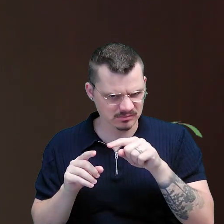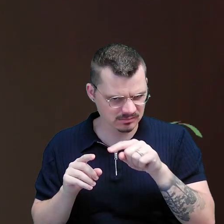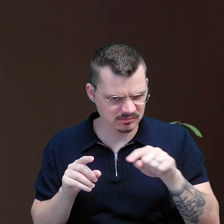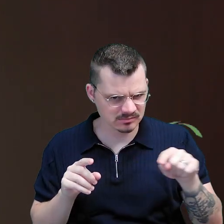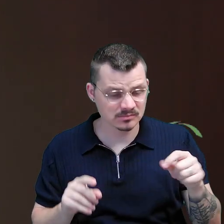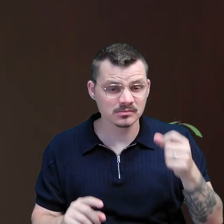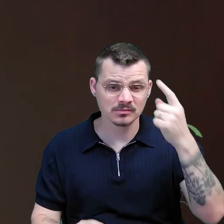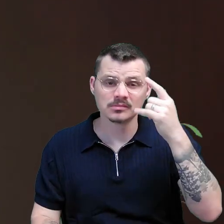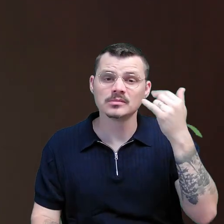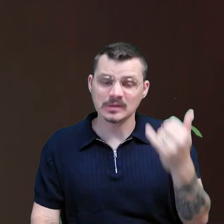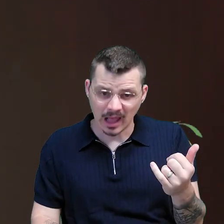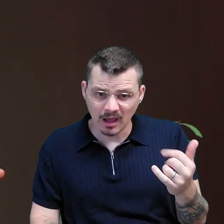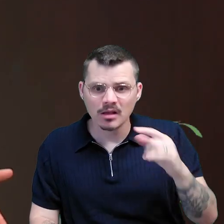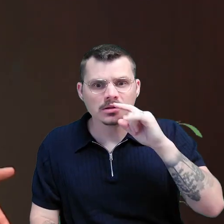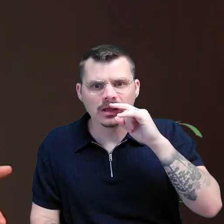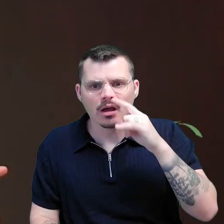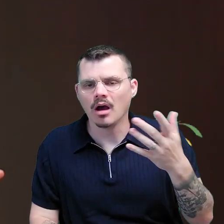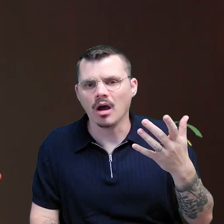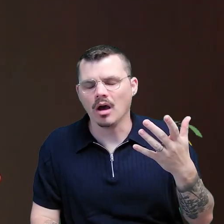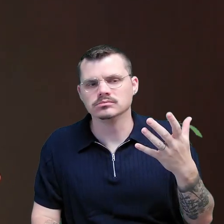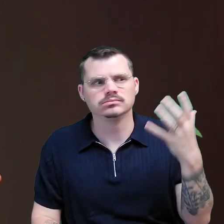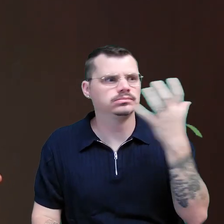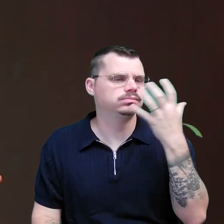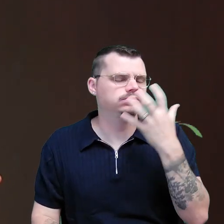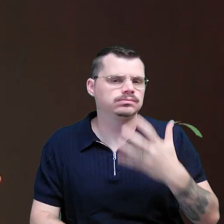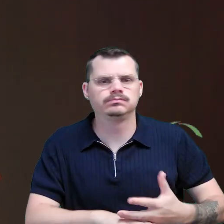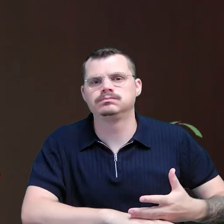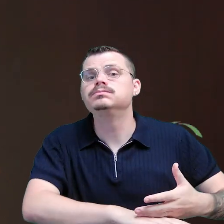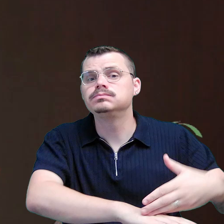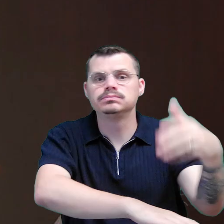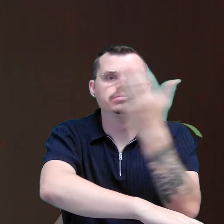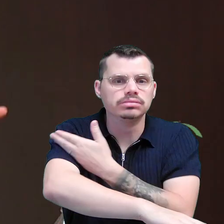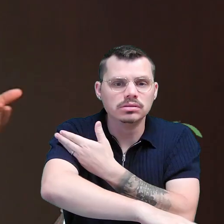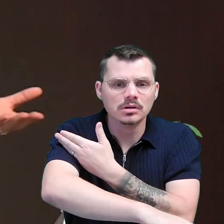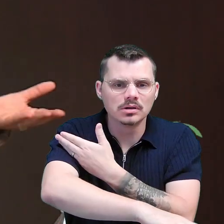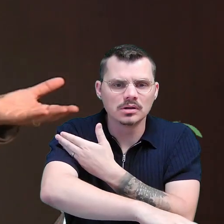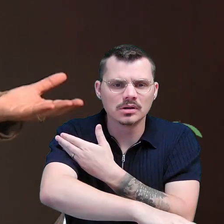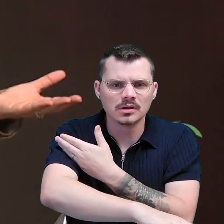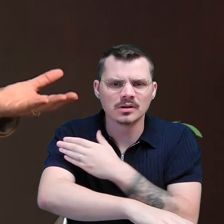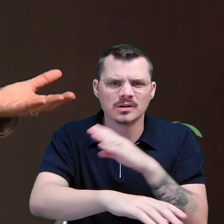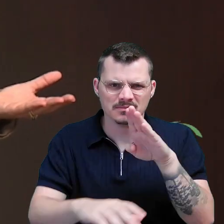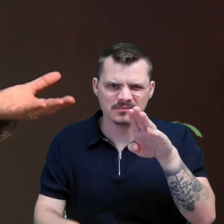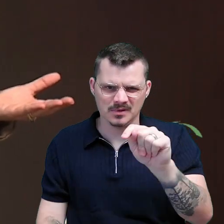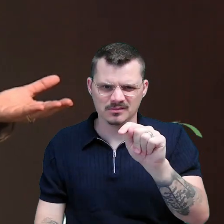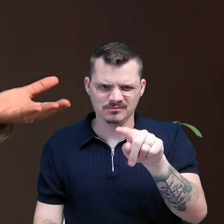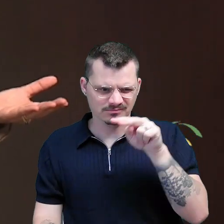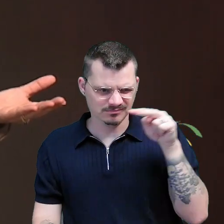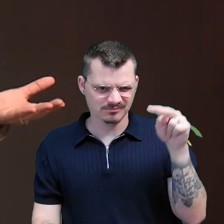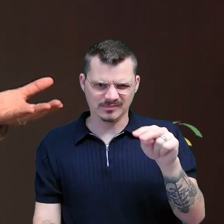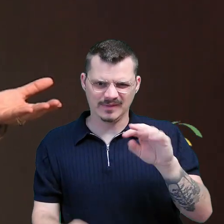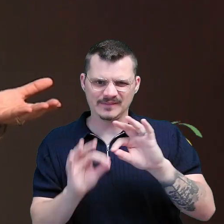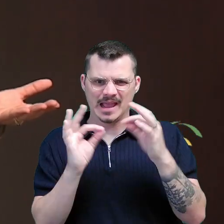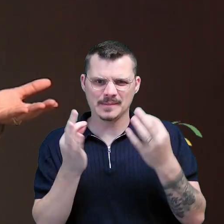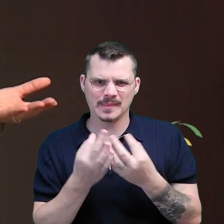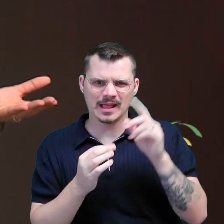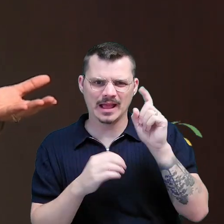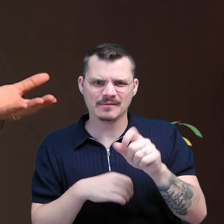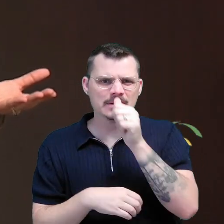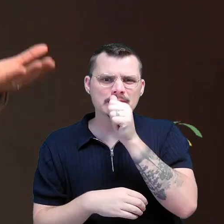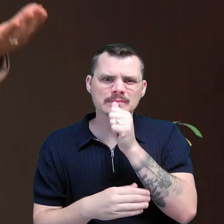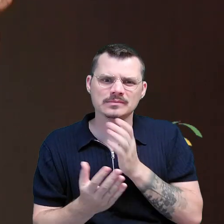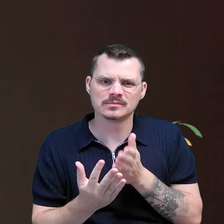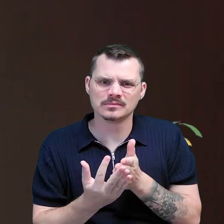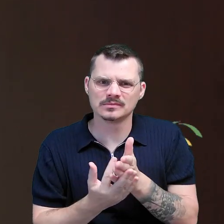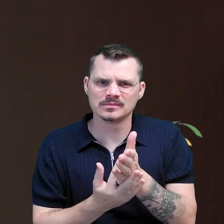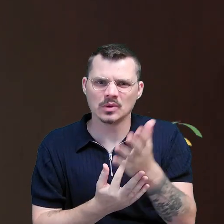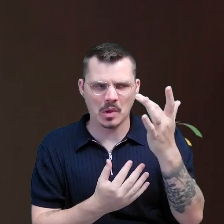Now, obviously the child did a bajillion% better, but look at what the family went through